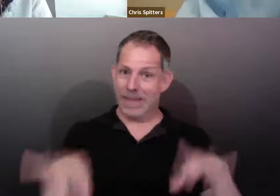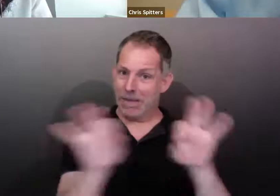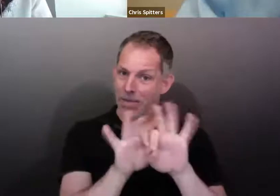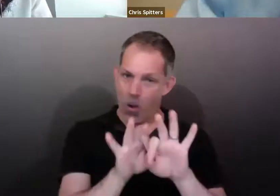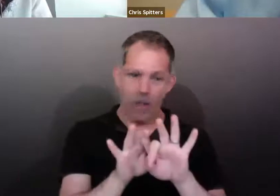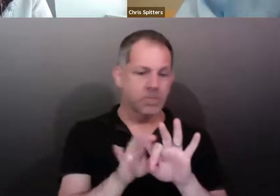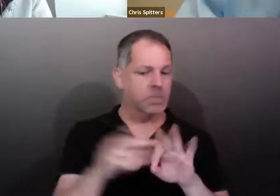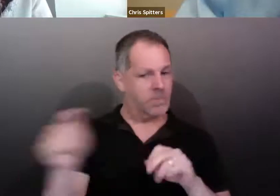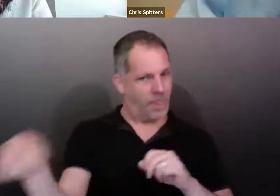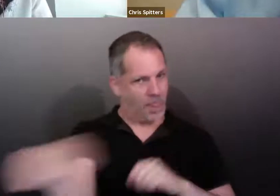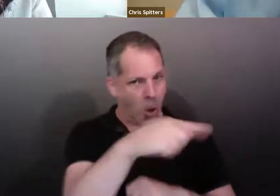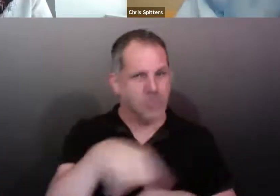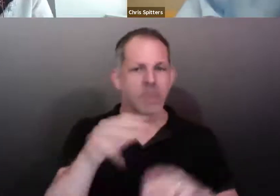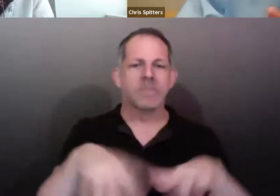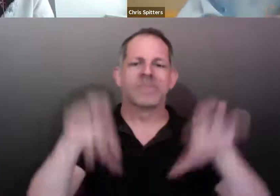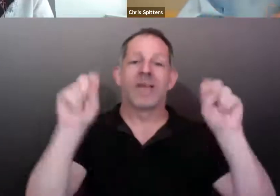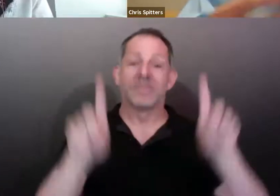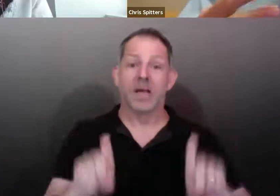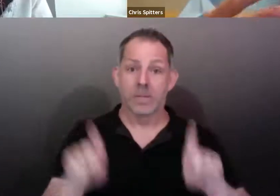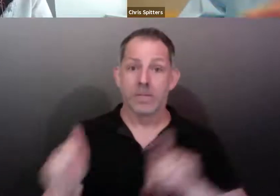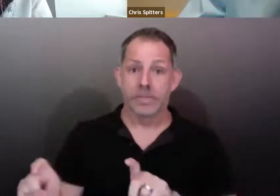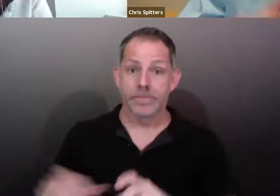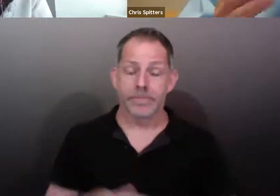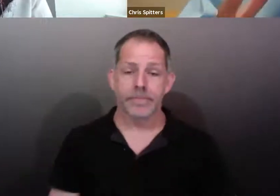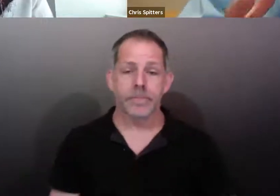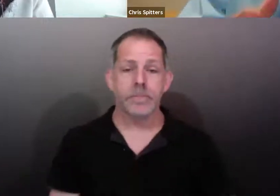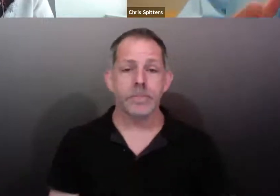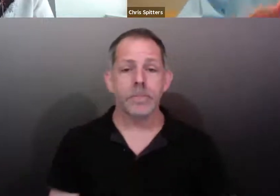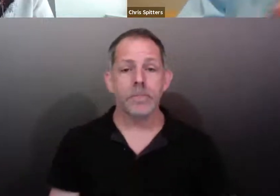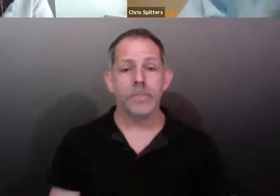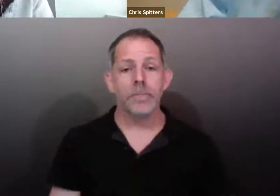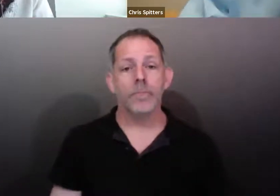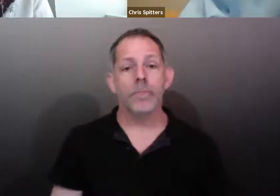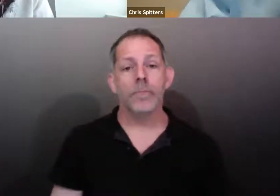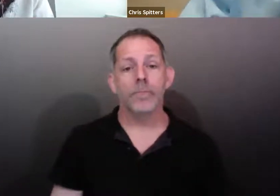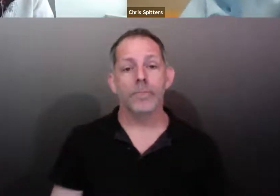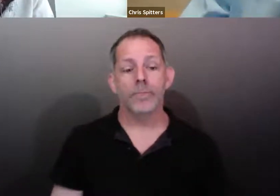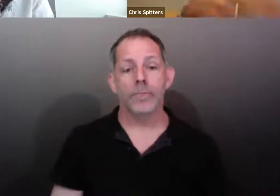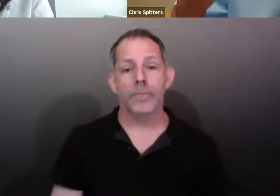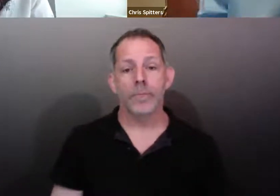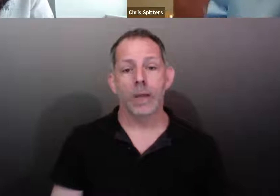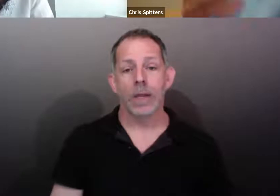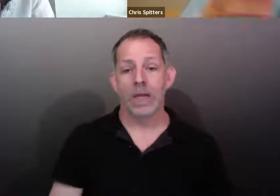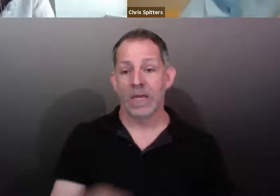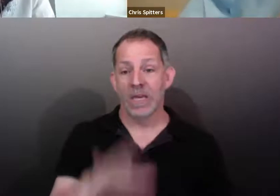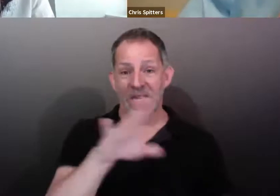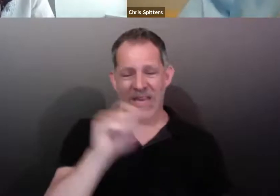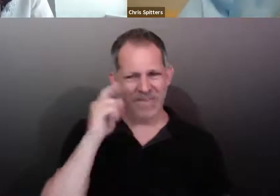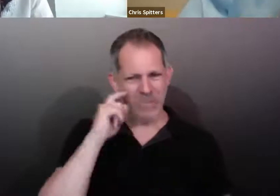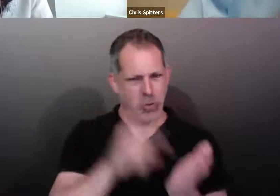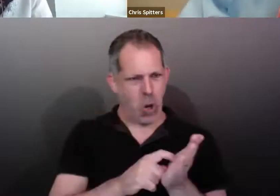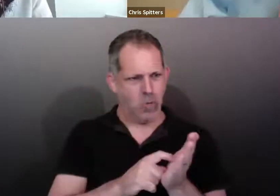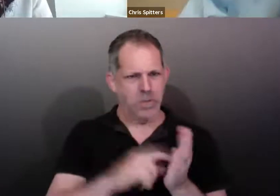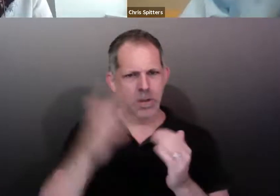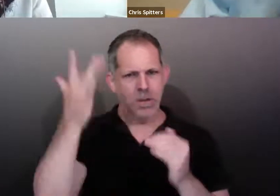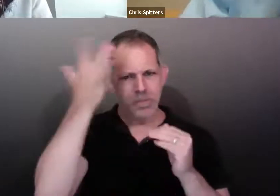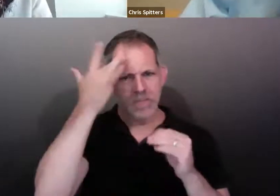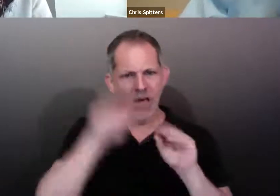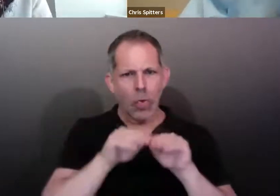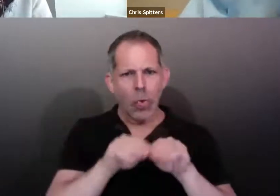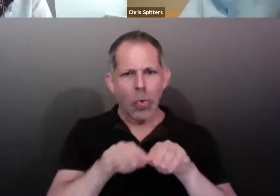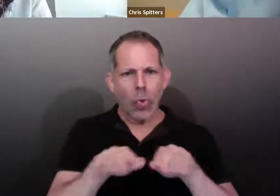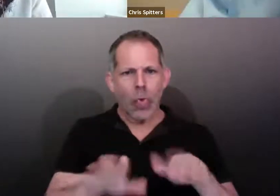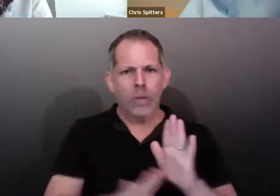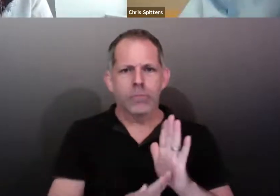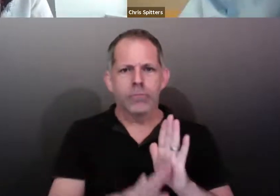again, or where disease transmission increases and we need to focus our efforts on higher priority testing, we may have